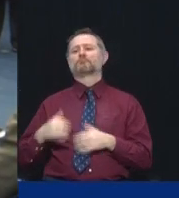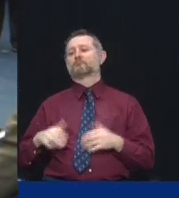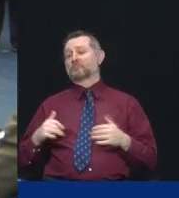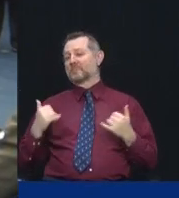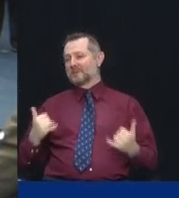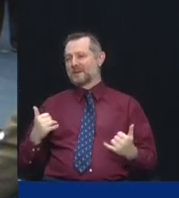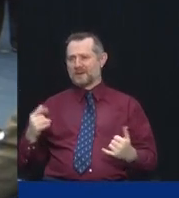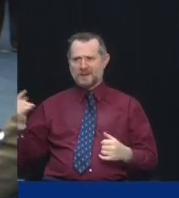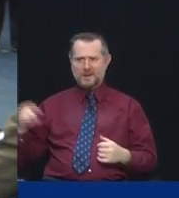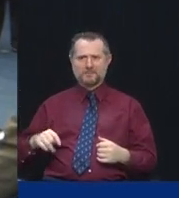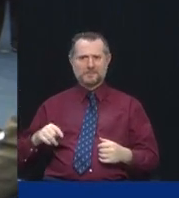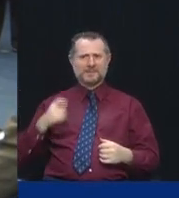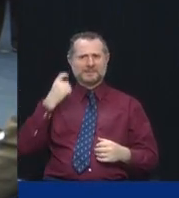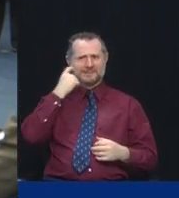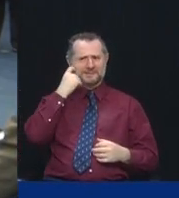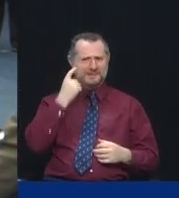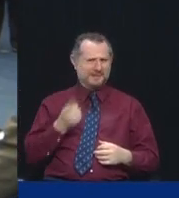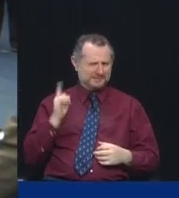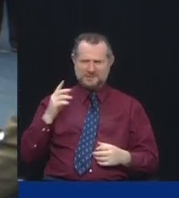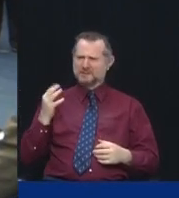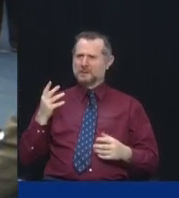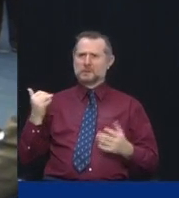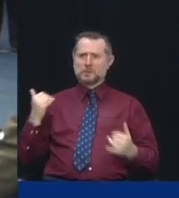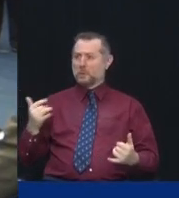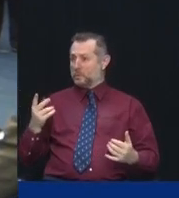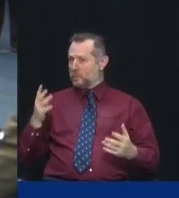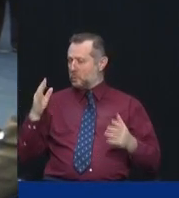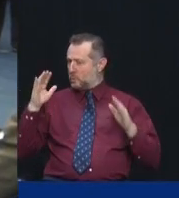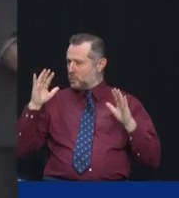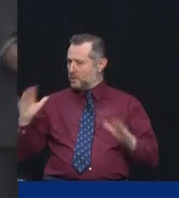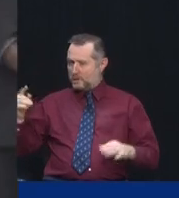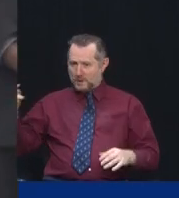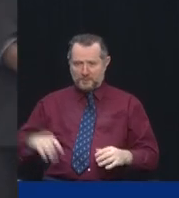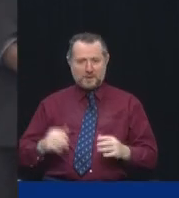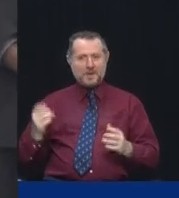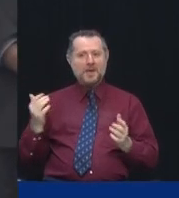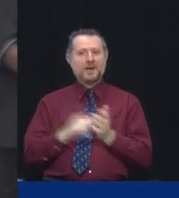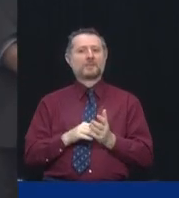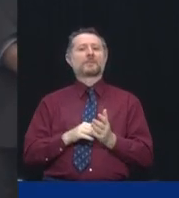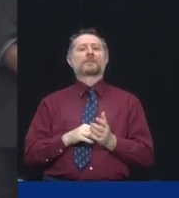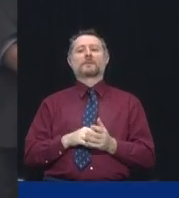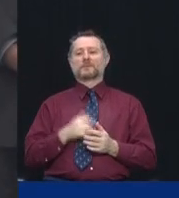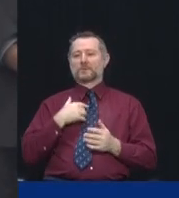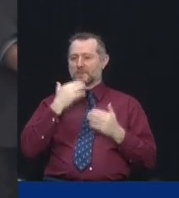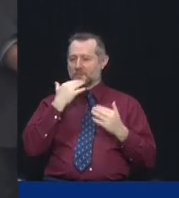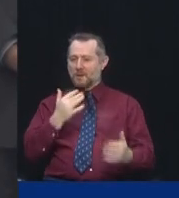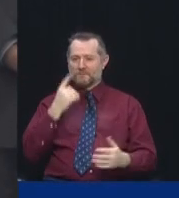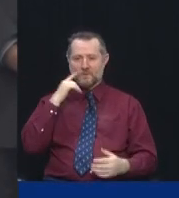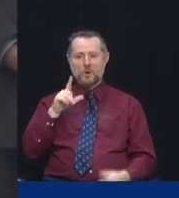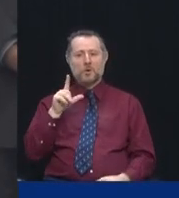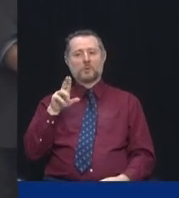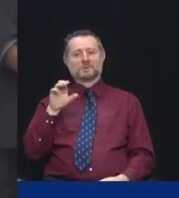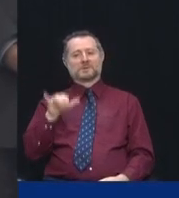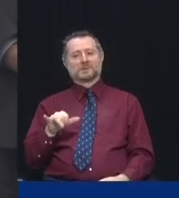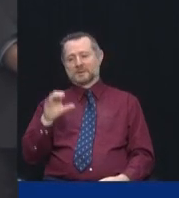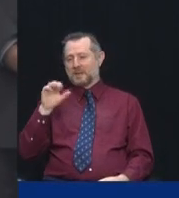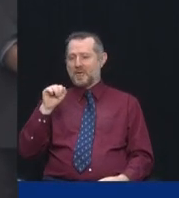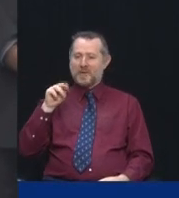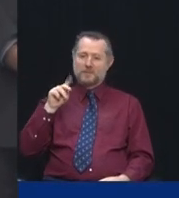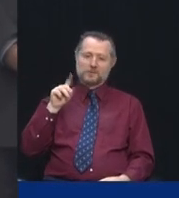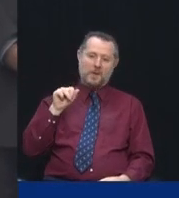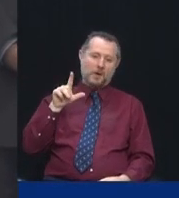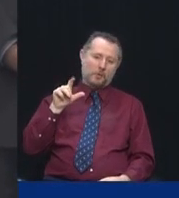soon. It's great to have you back in our city. I also, again, want to thank Lucy Candelario for hosting us